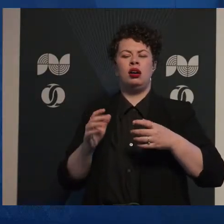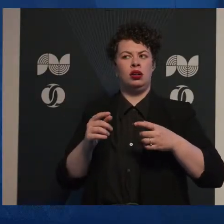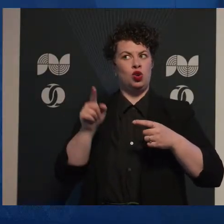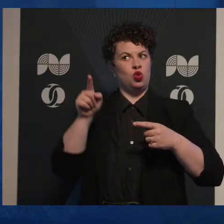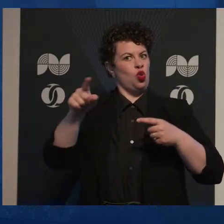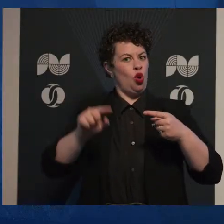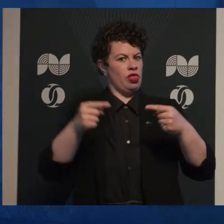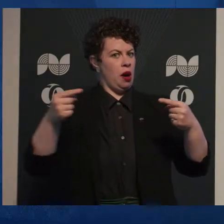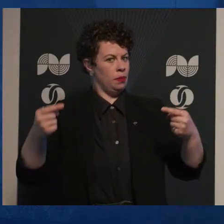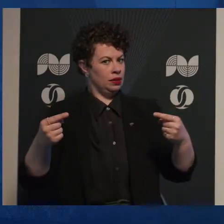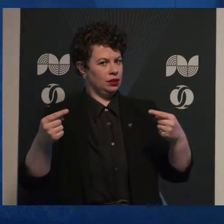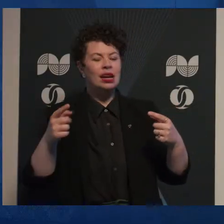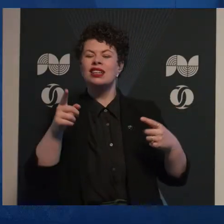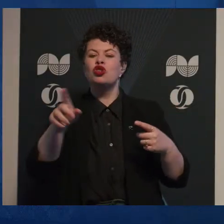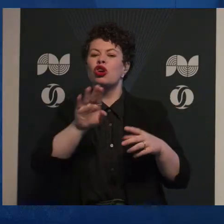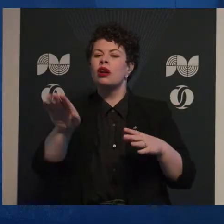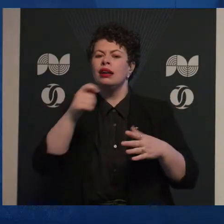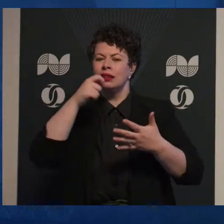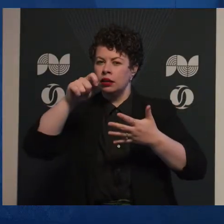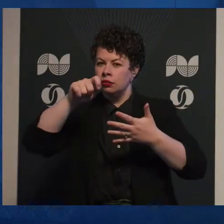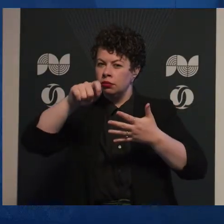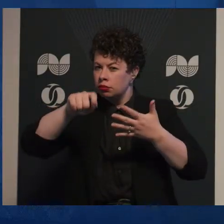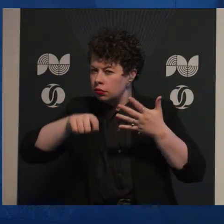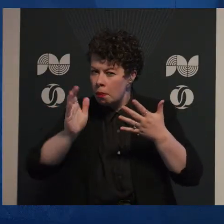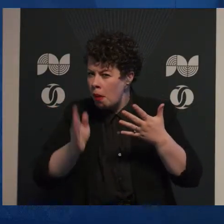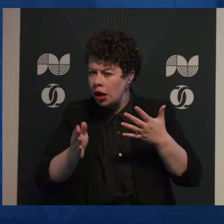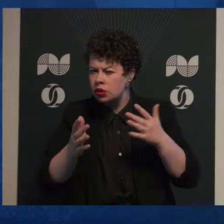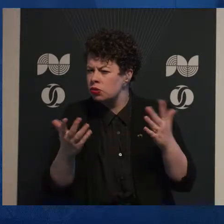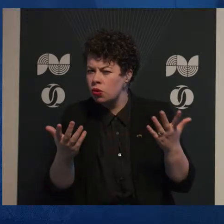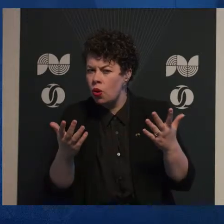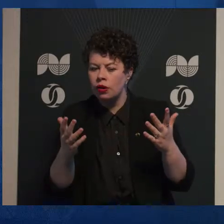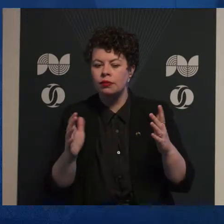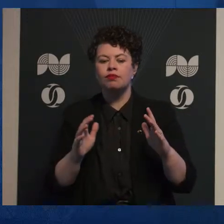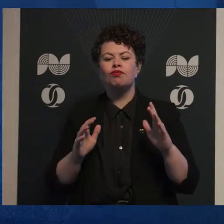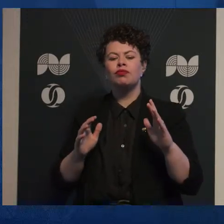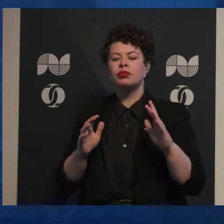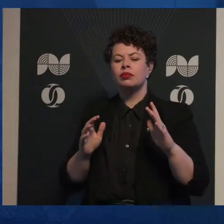It's not conditionality we're talking about, or is it? It's not